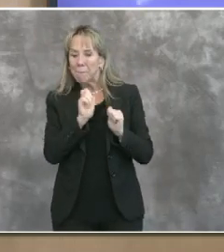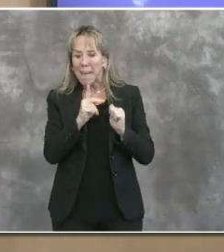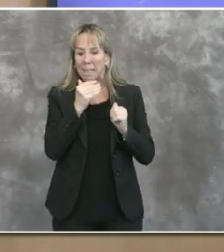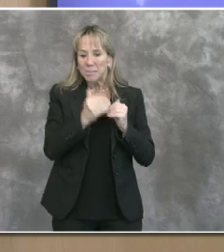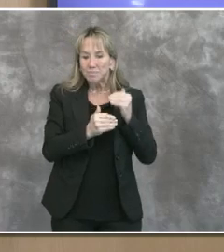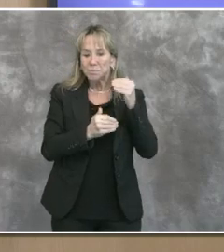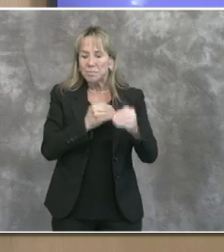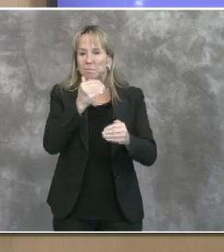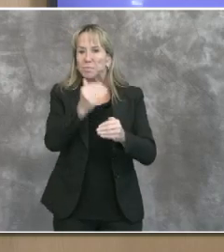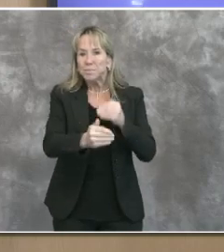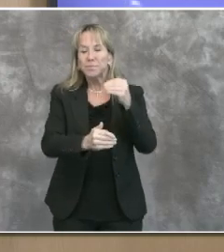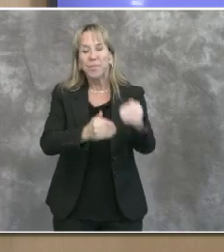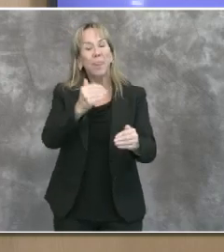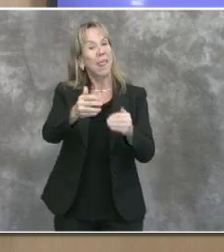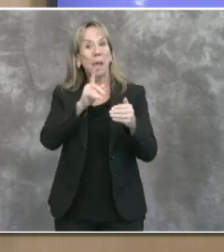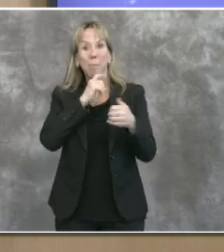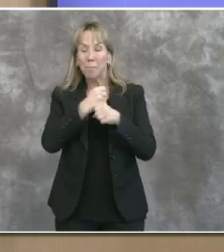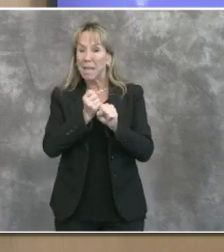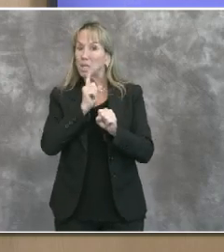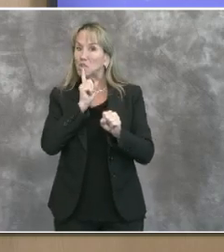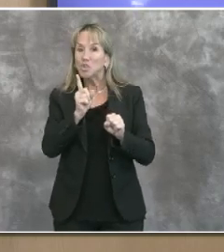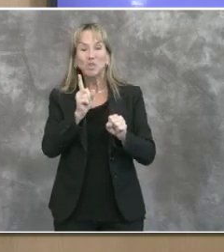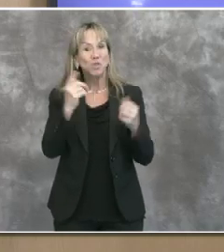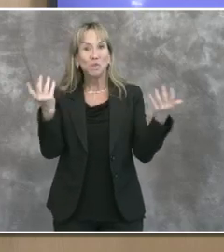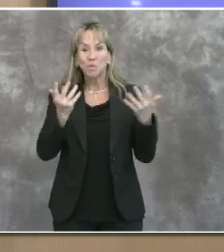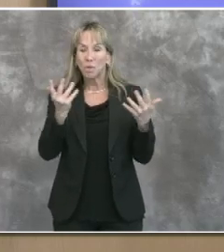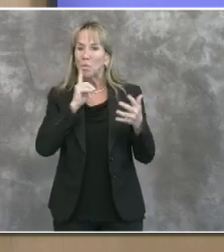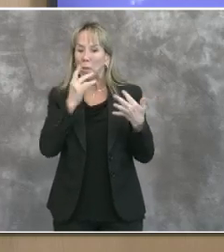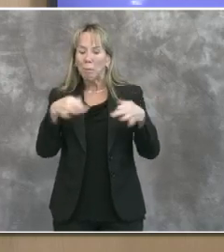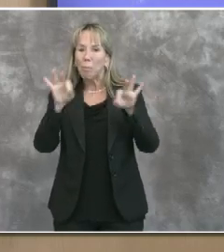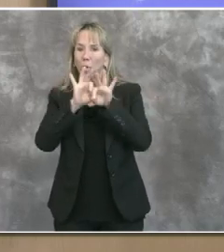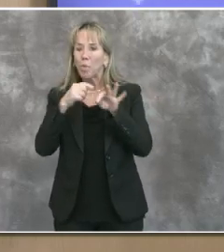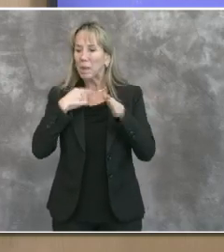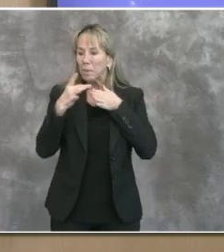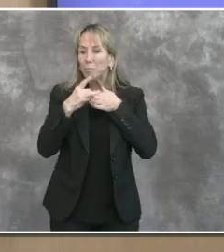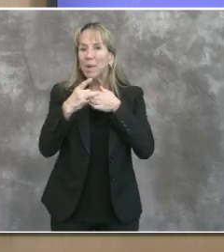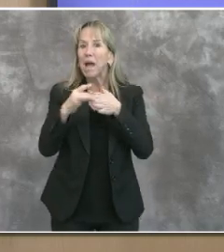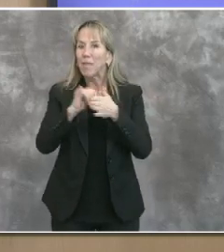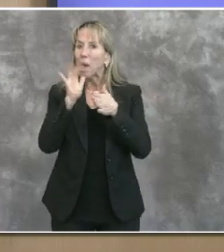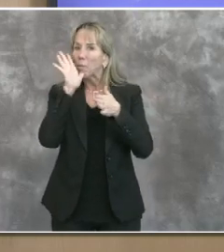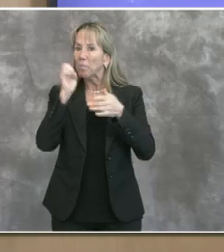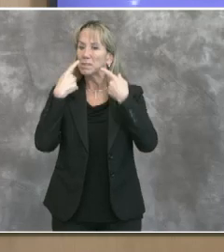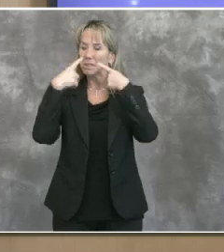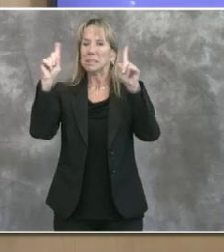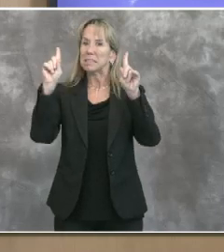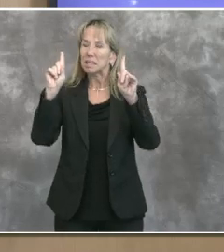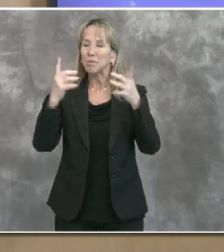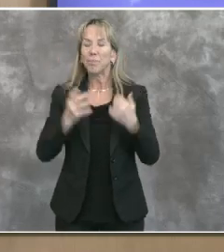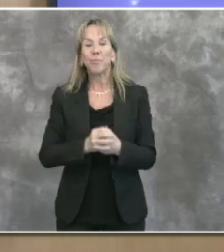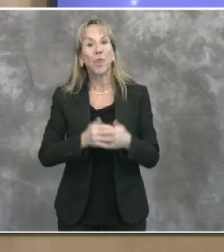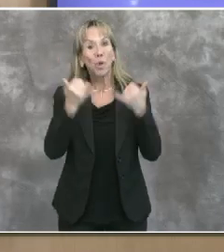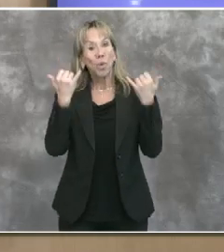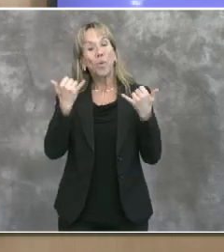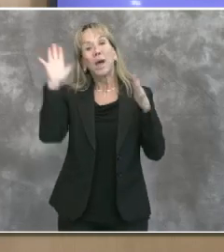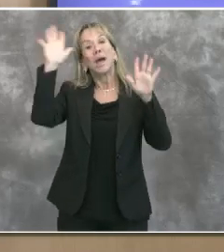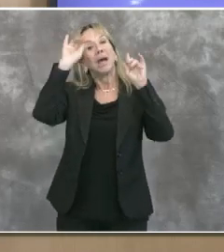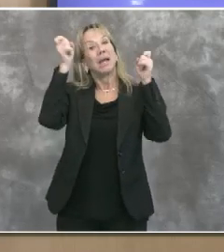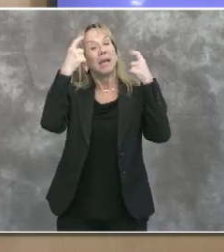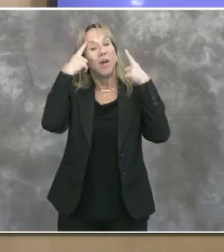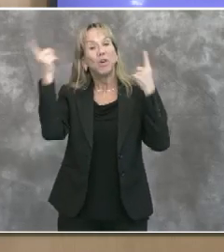and in a way that really is guided by what we believe is most sustainable. Today, the governor outlined the